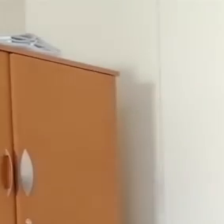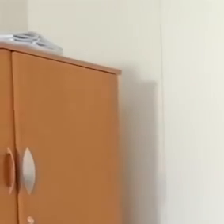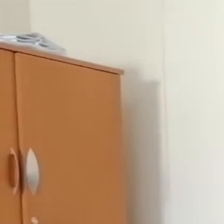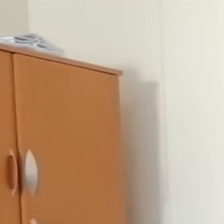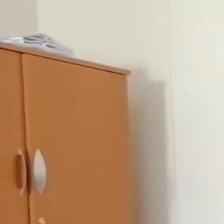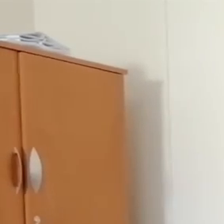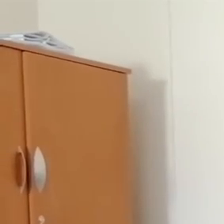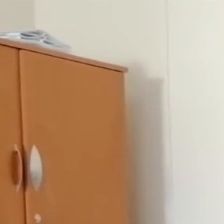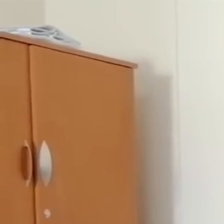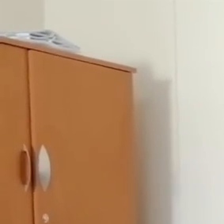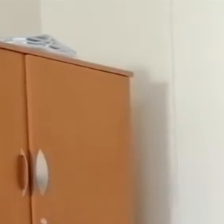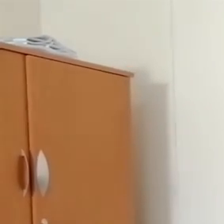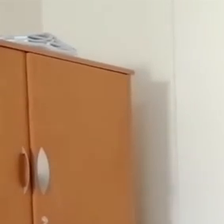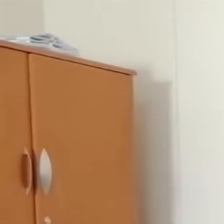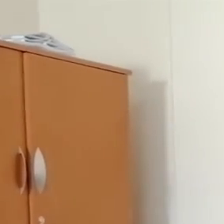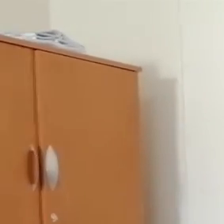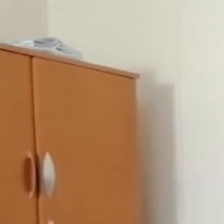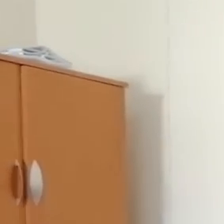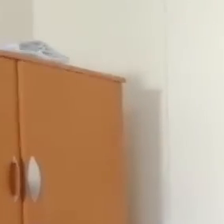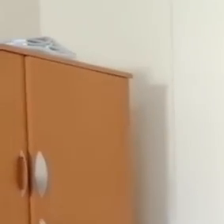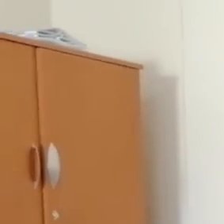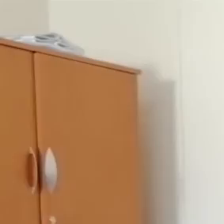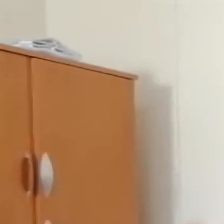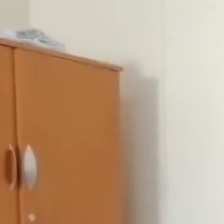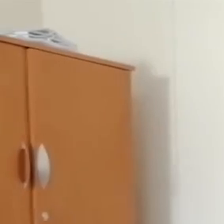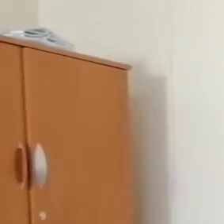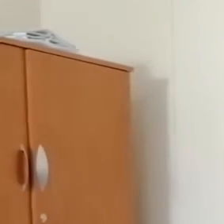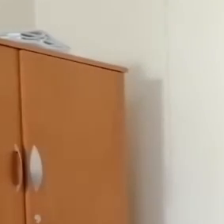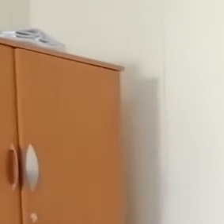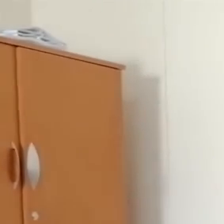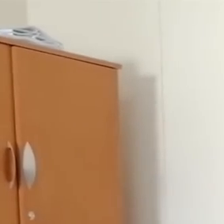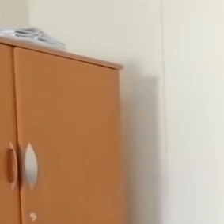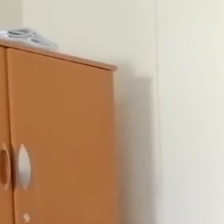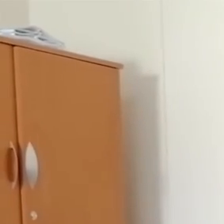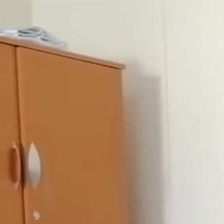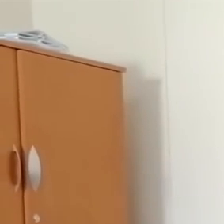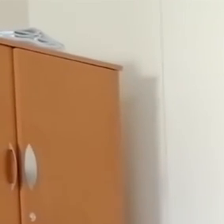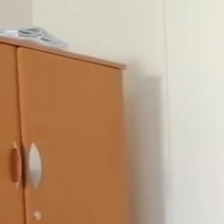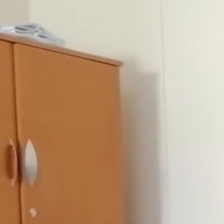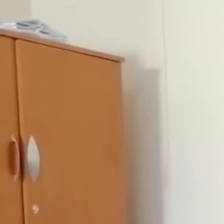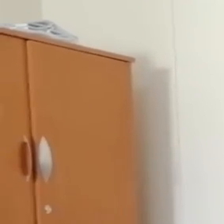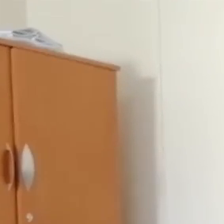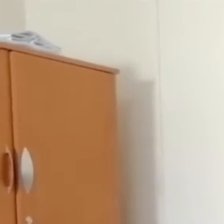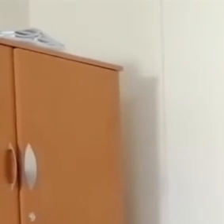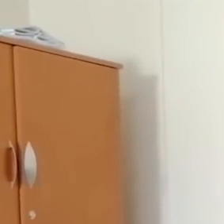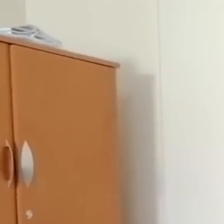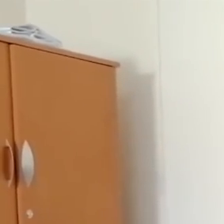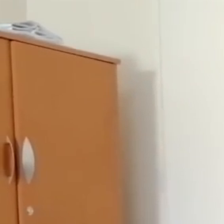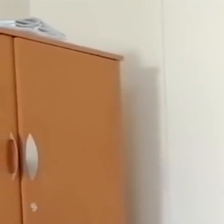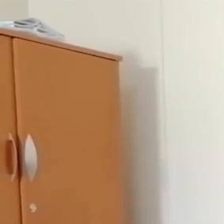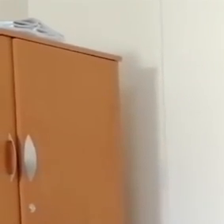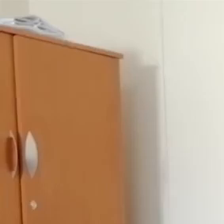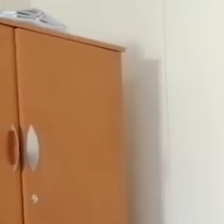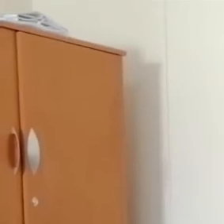together and learn, or for the learners to learn and for the parents to assist their children to